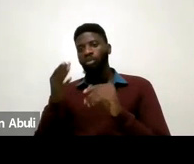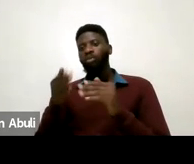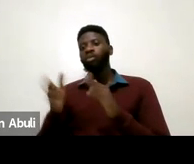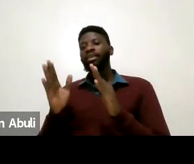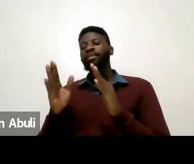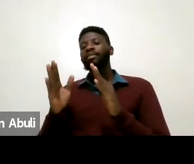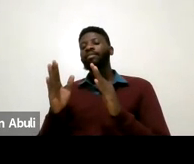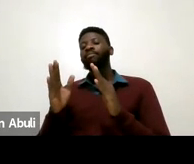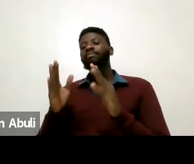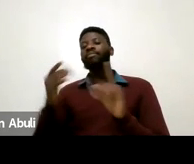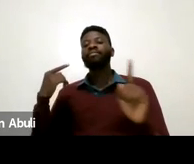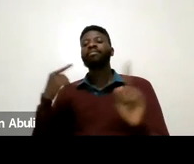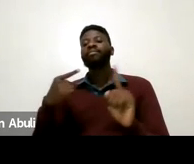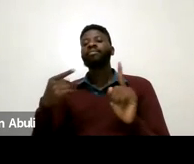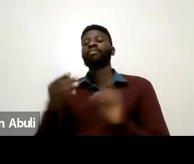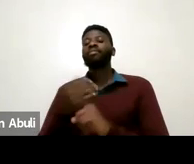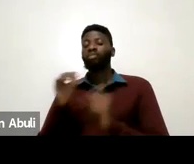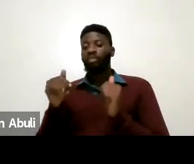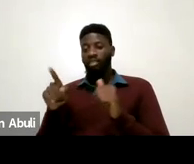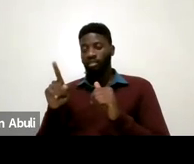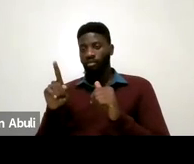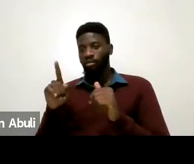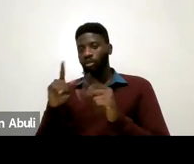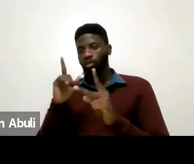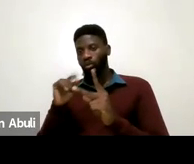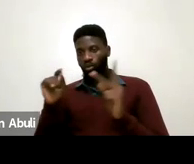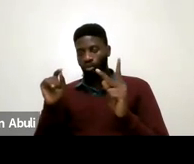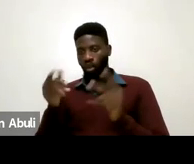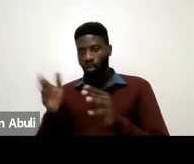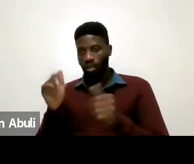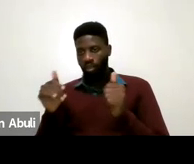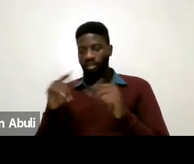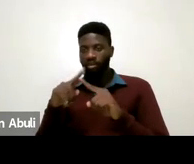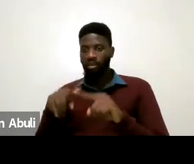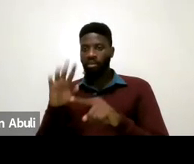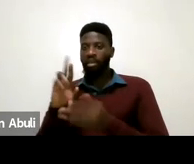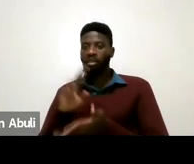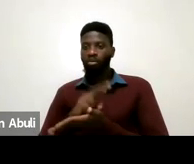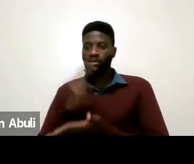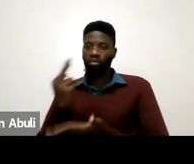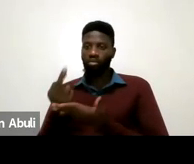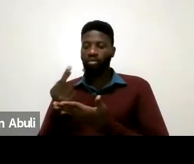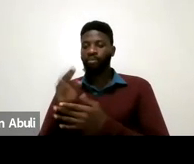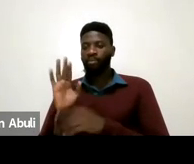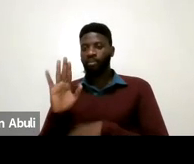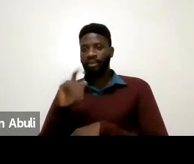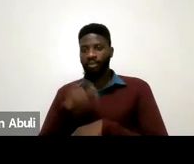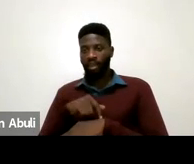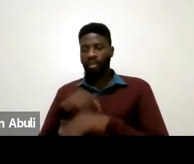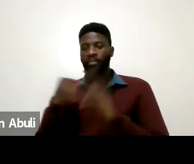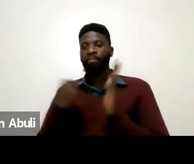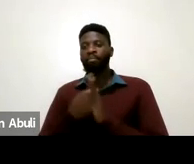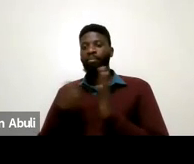And of course, the type of the vehicle you choose, it depends on your resources, depends on the time you have, and it depends on the impact you want to